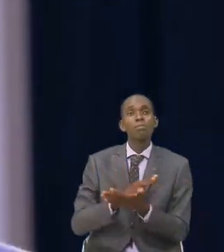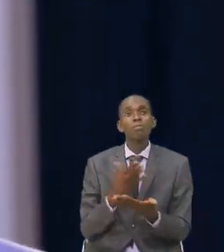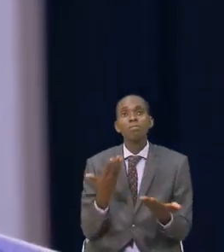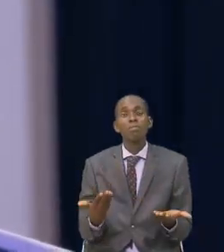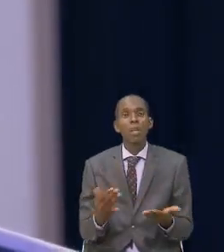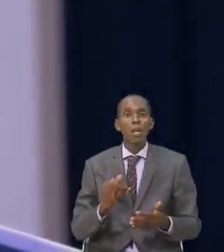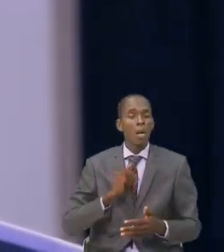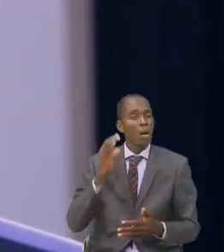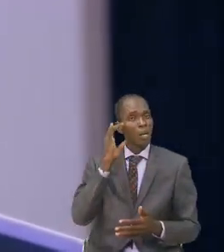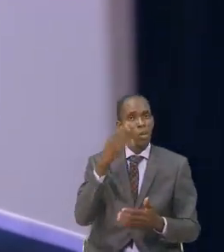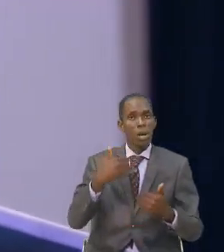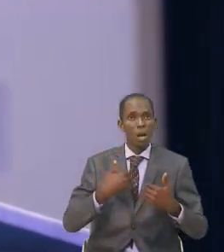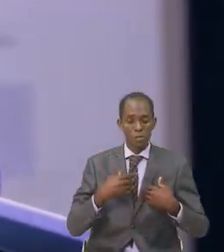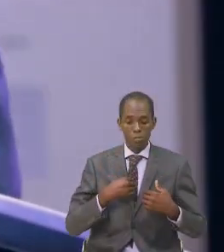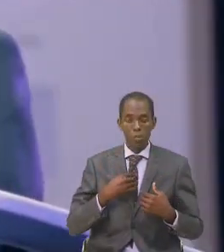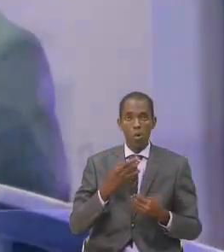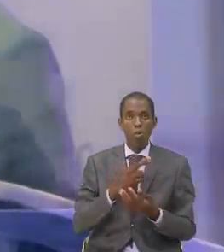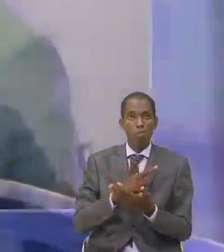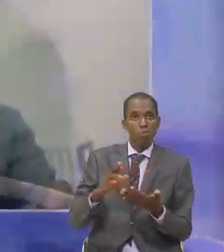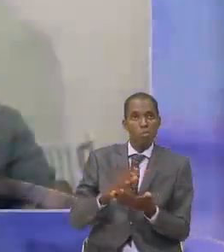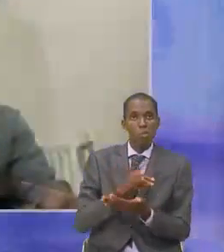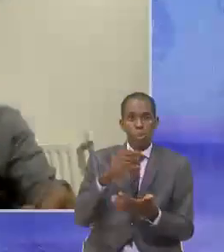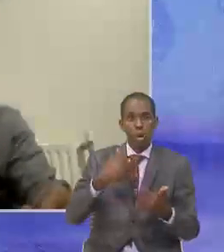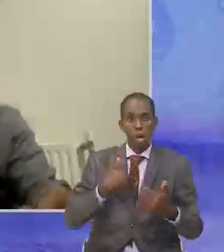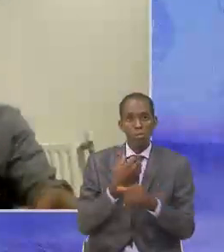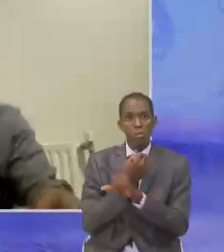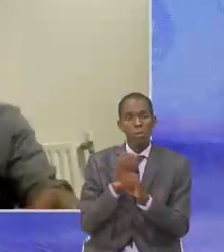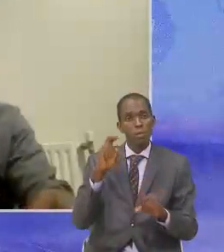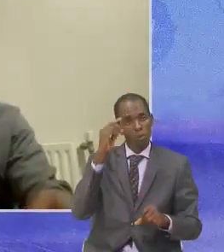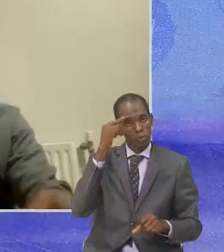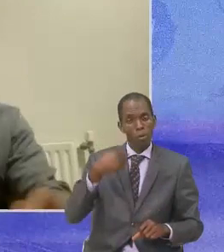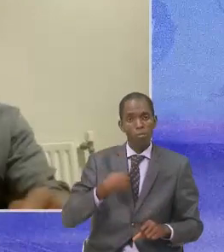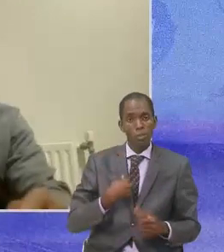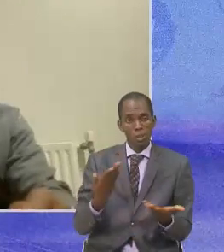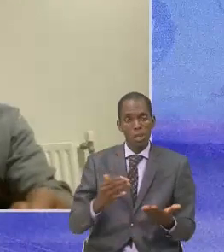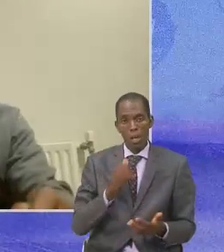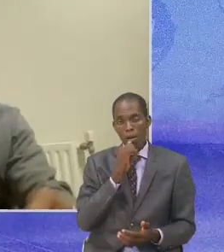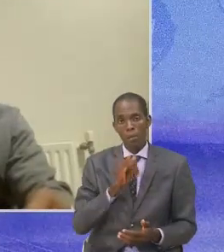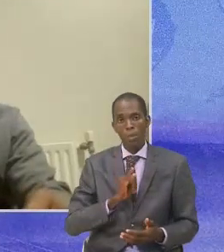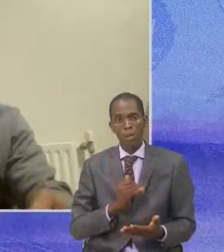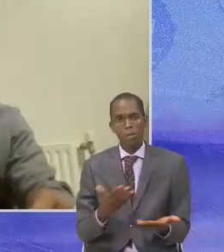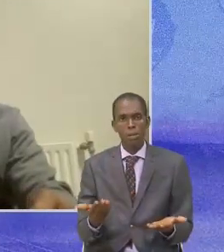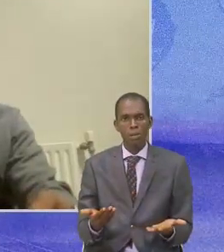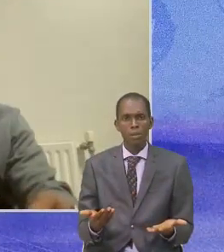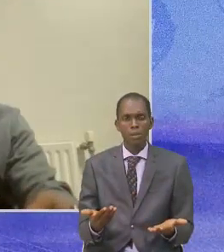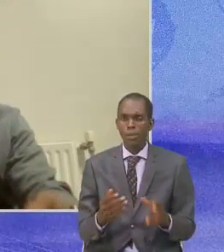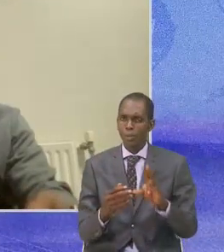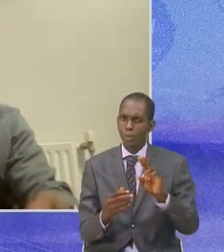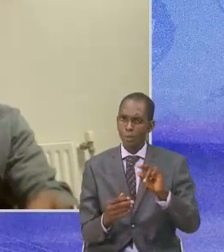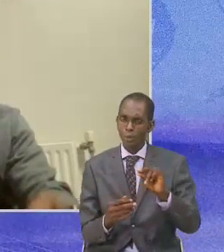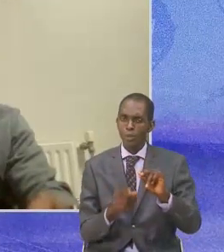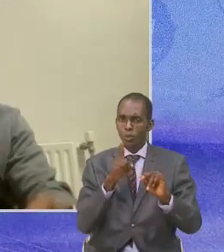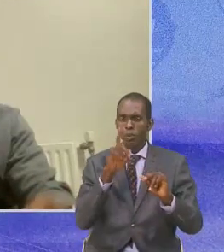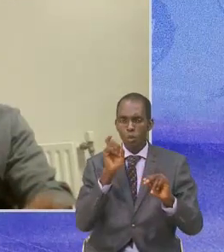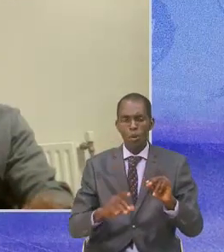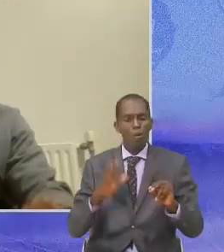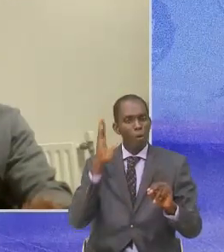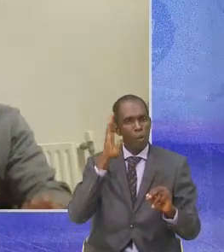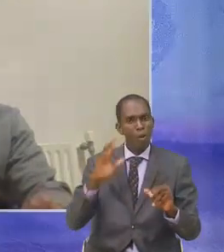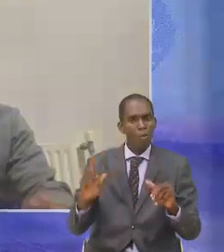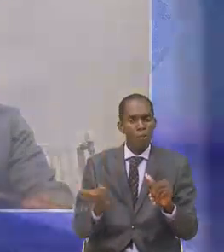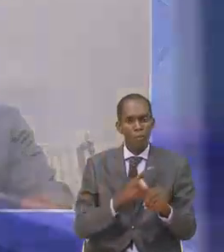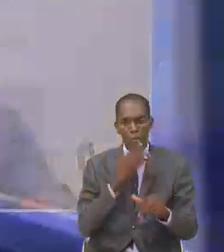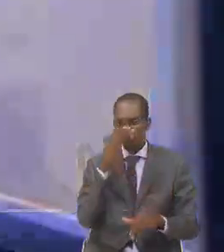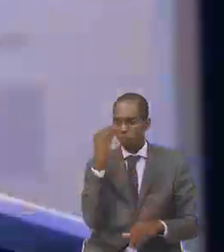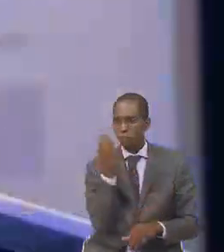They said, you have the garment of righteousness, you have the robe of righteousness, and you have that salvation for me. Here I